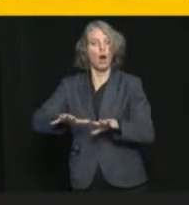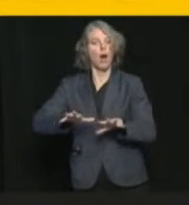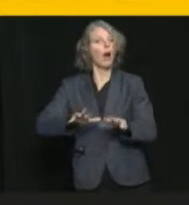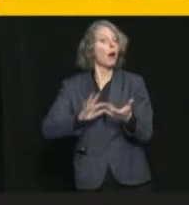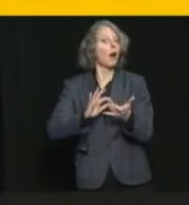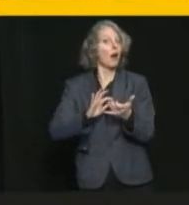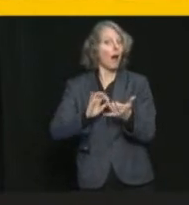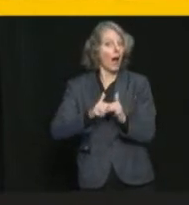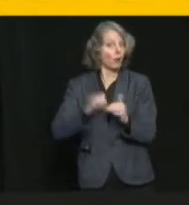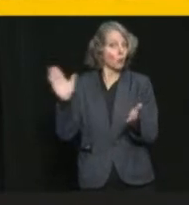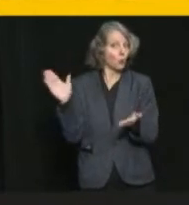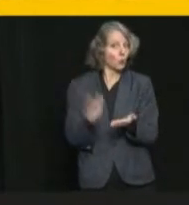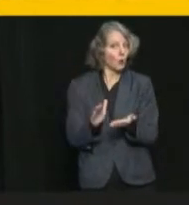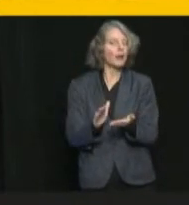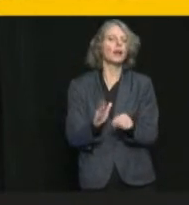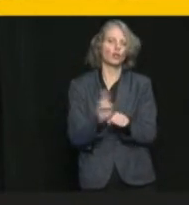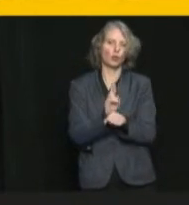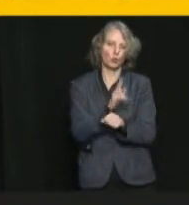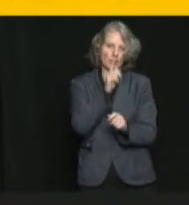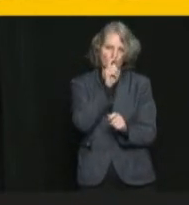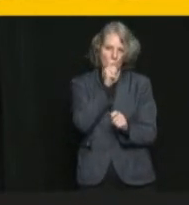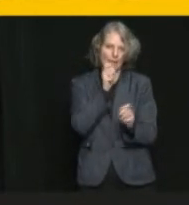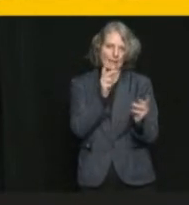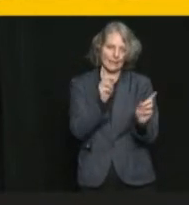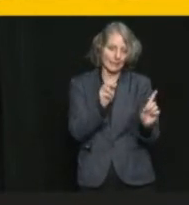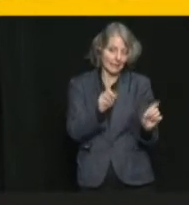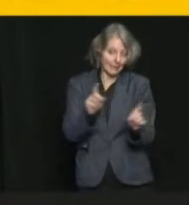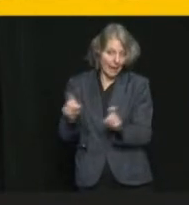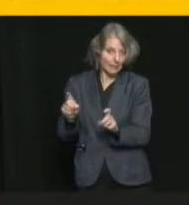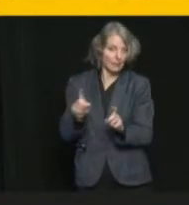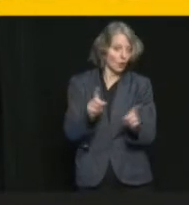these rapid tests to slow the spread of the virus.